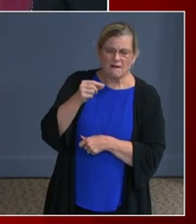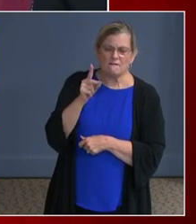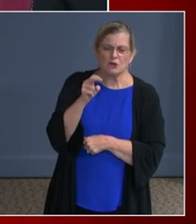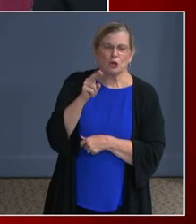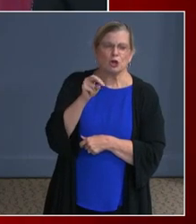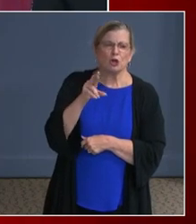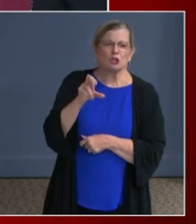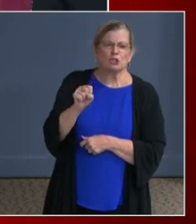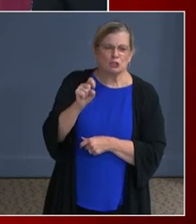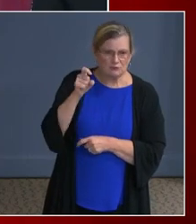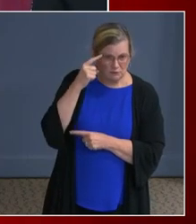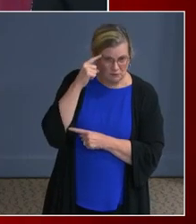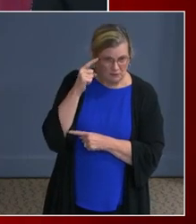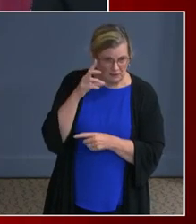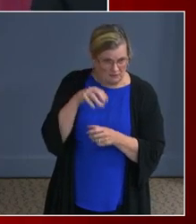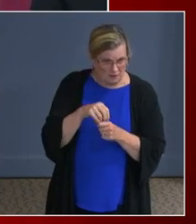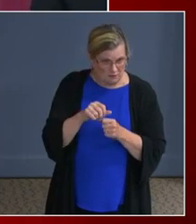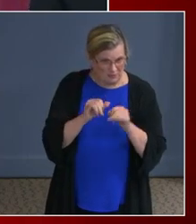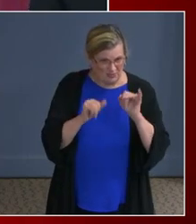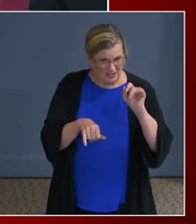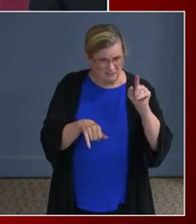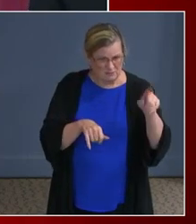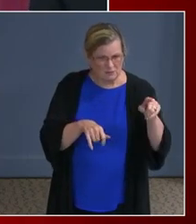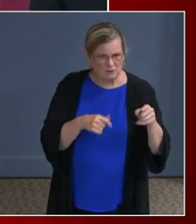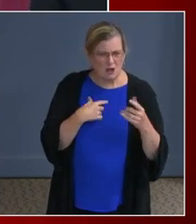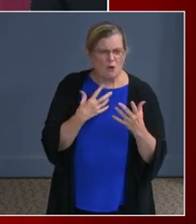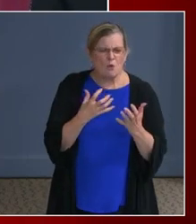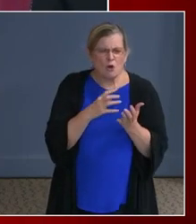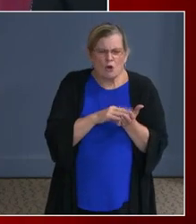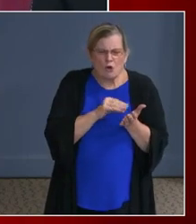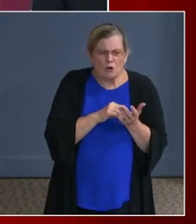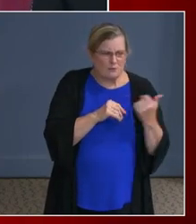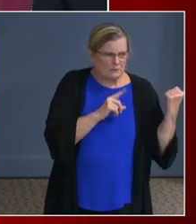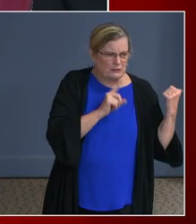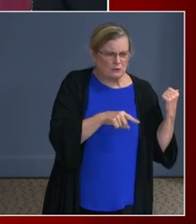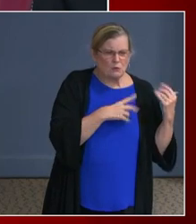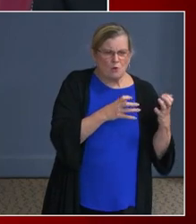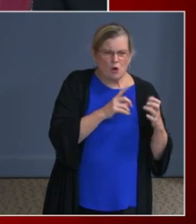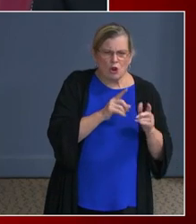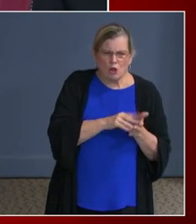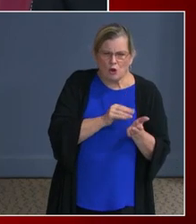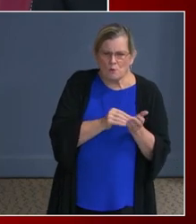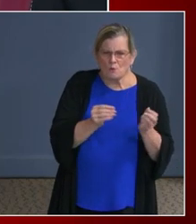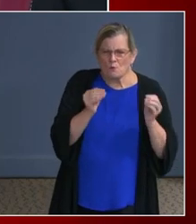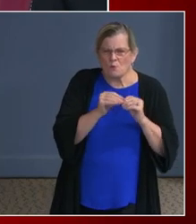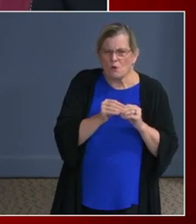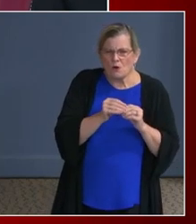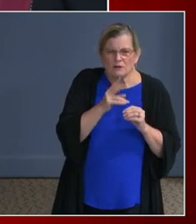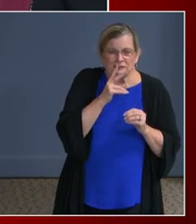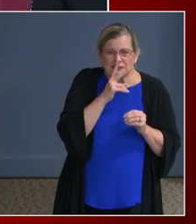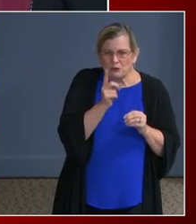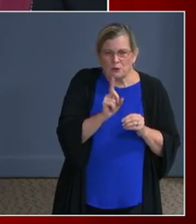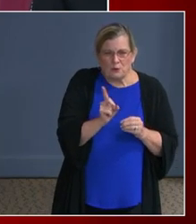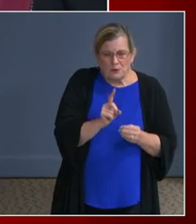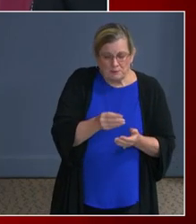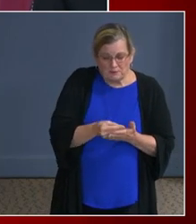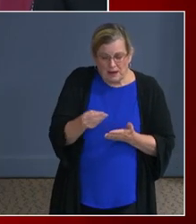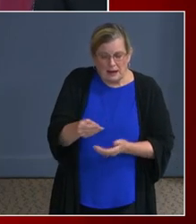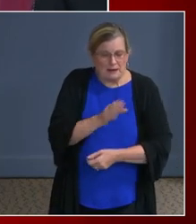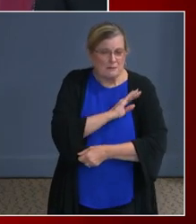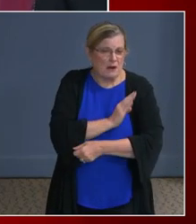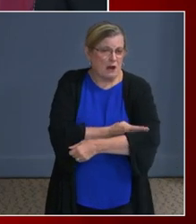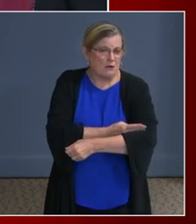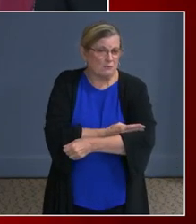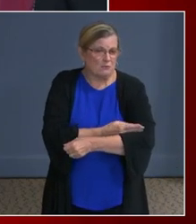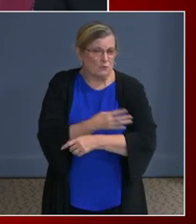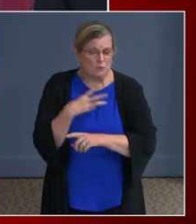sure it's something real, and that the considerable buying power of the district could only help a compact that